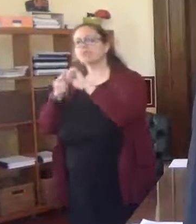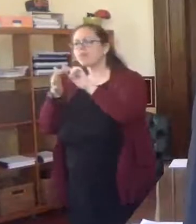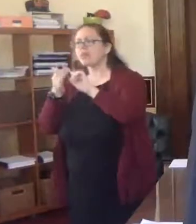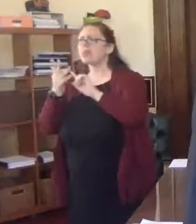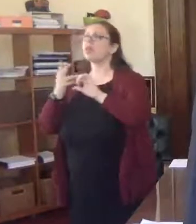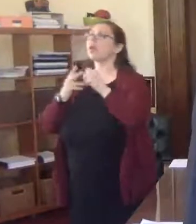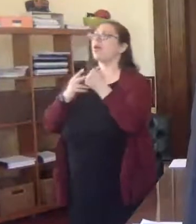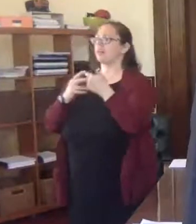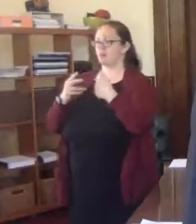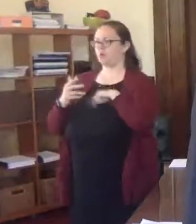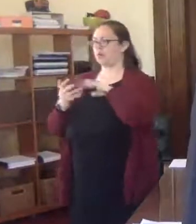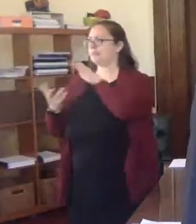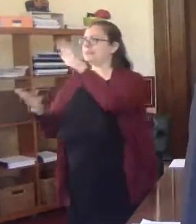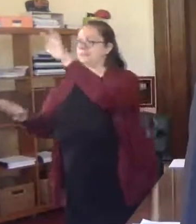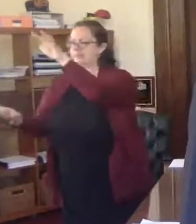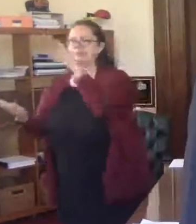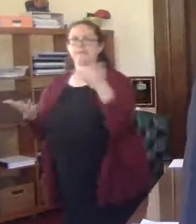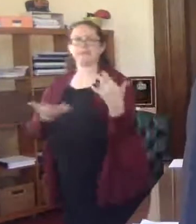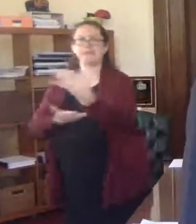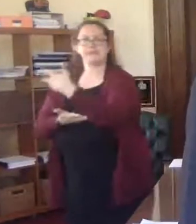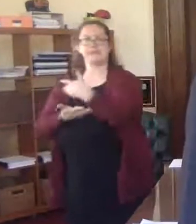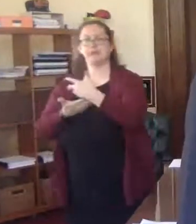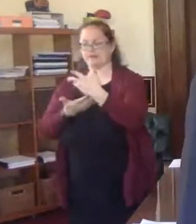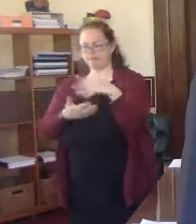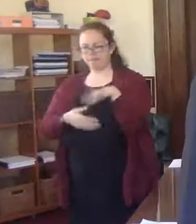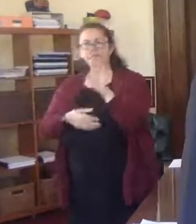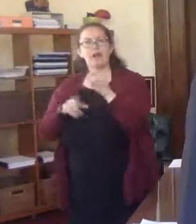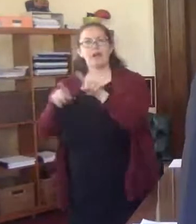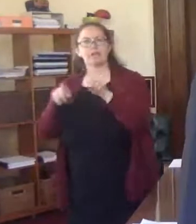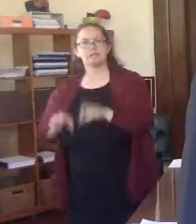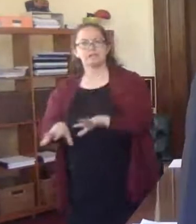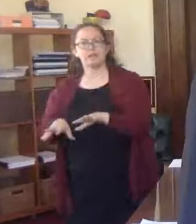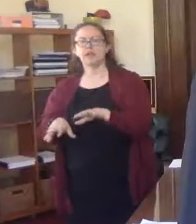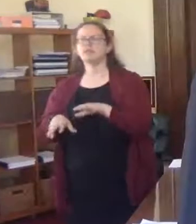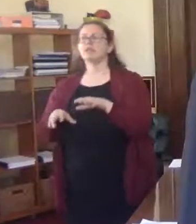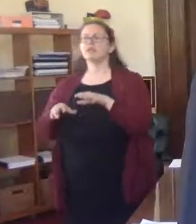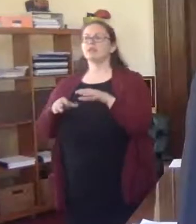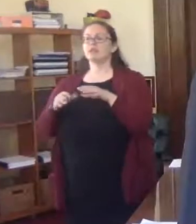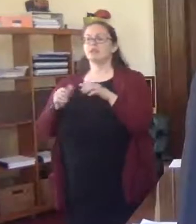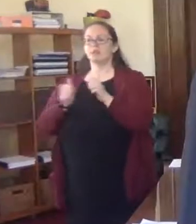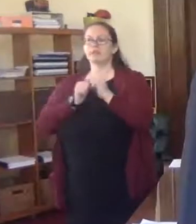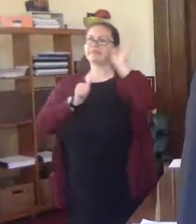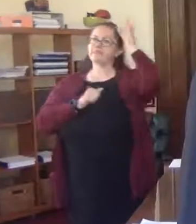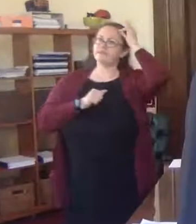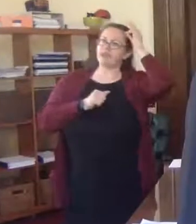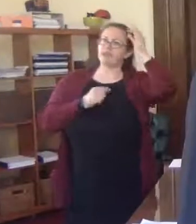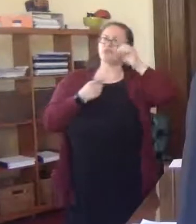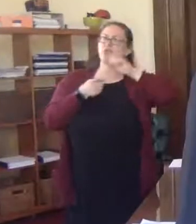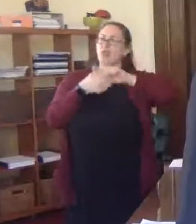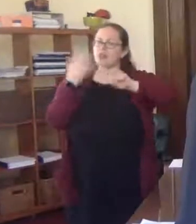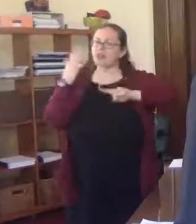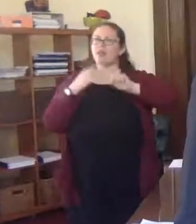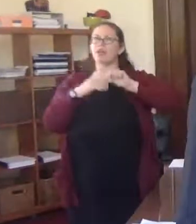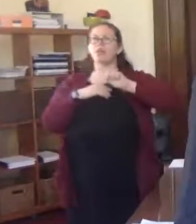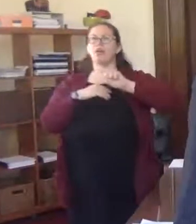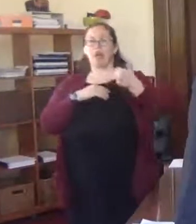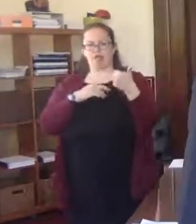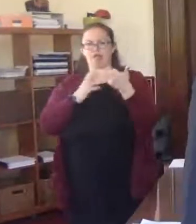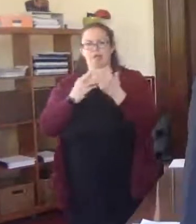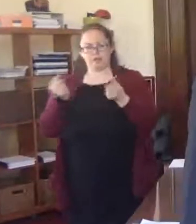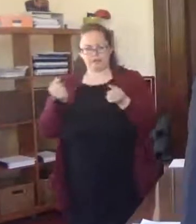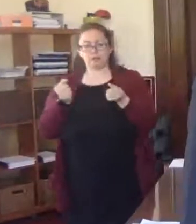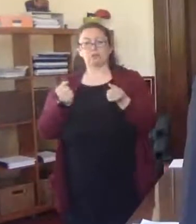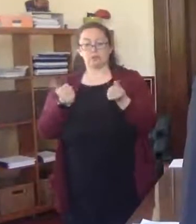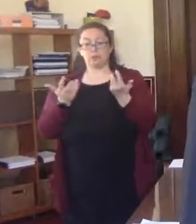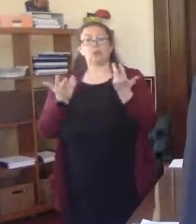testing resources for our federally qualified health centers and other agencies across the City of St. Louis to ensure that we're able to